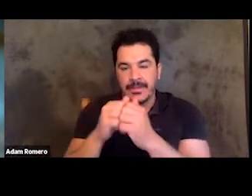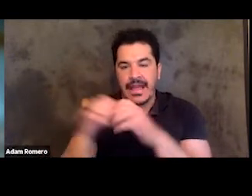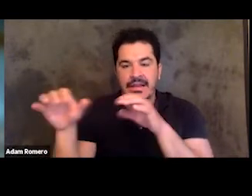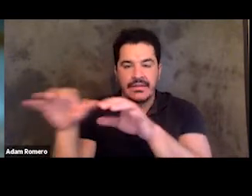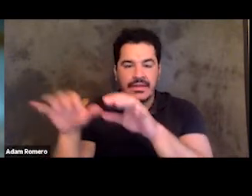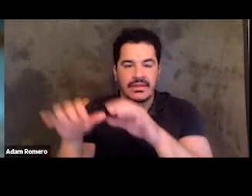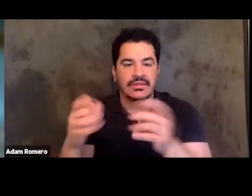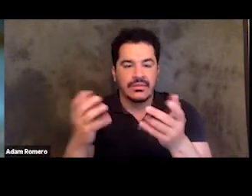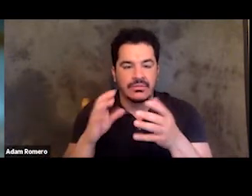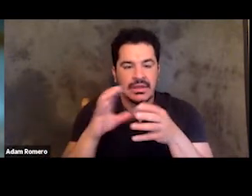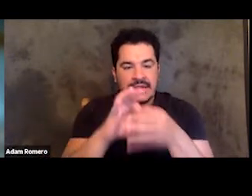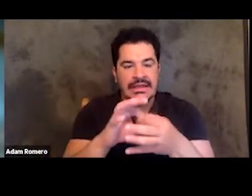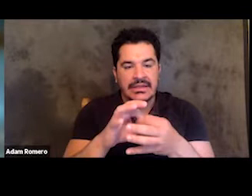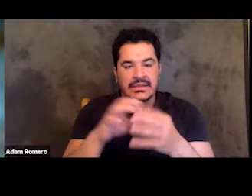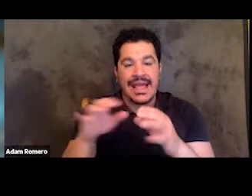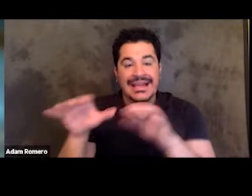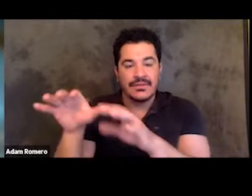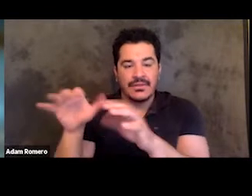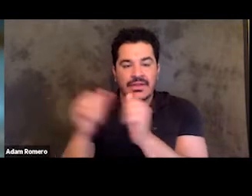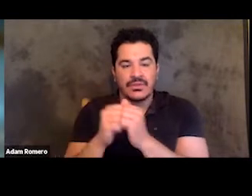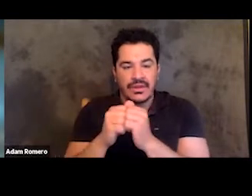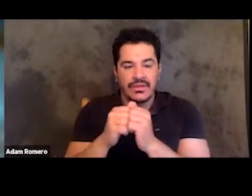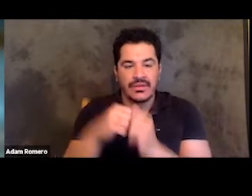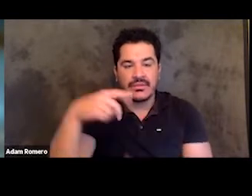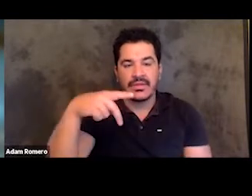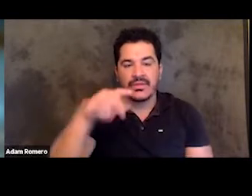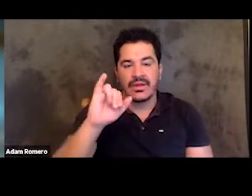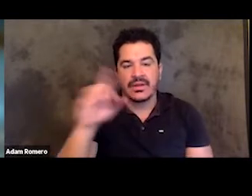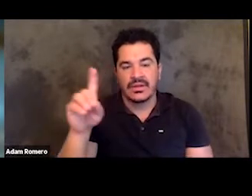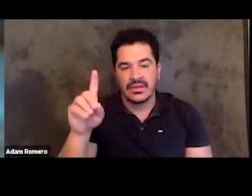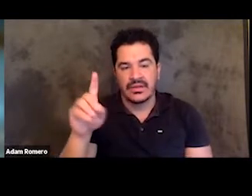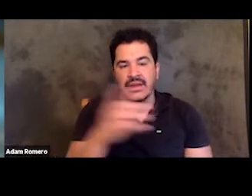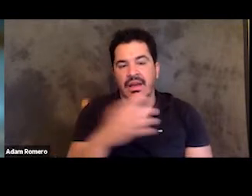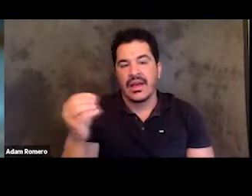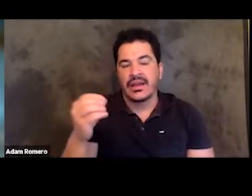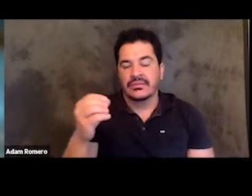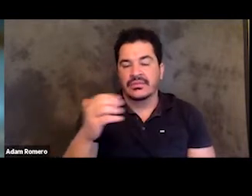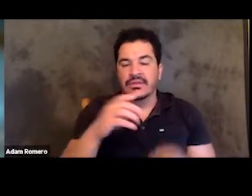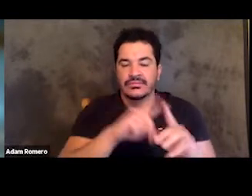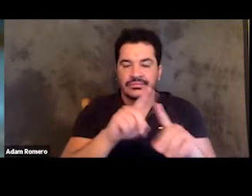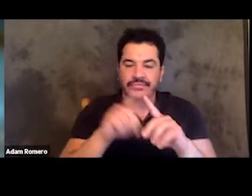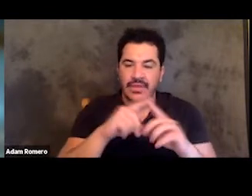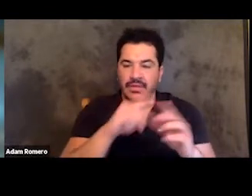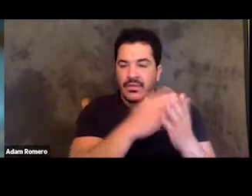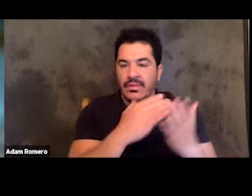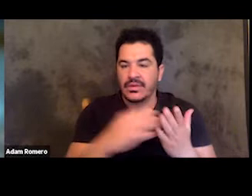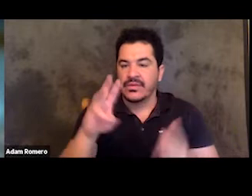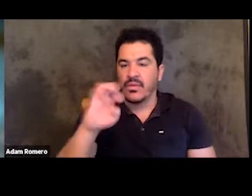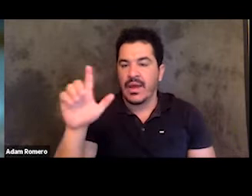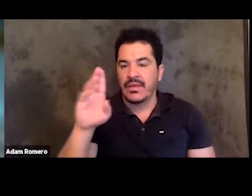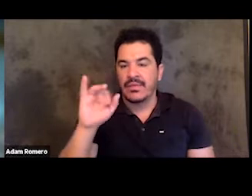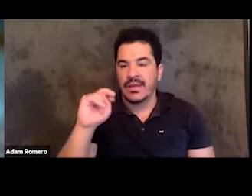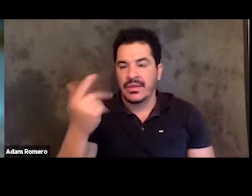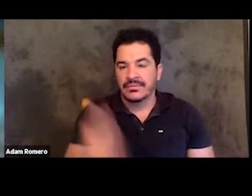framework and dimensions of well-being. It also includes activities from the different examples,